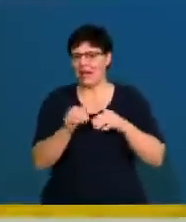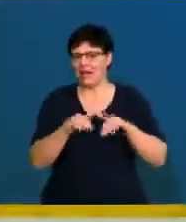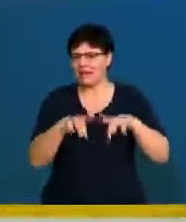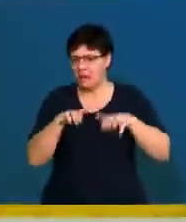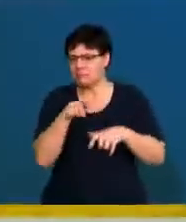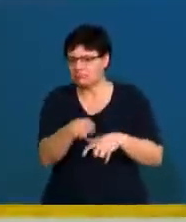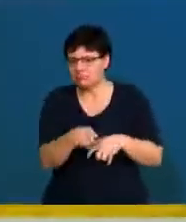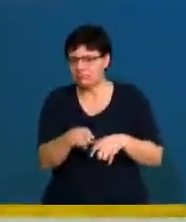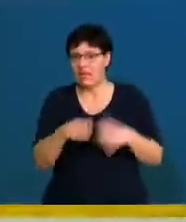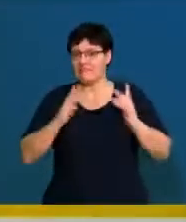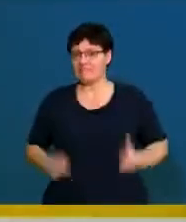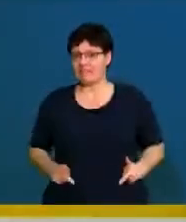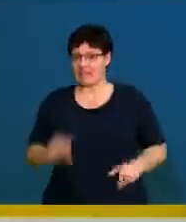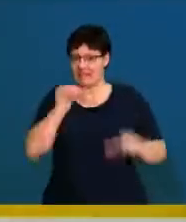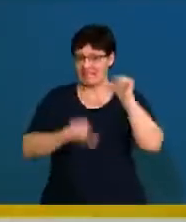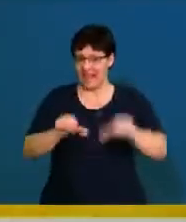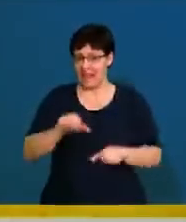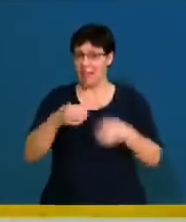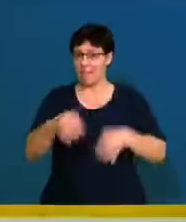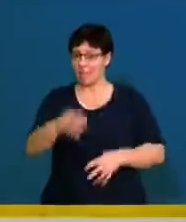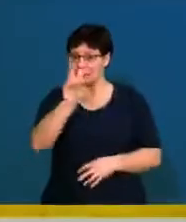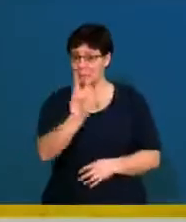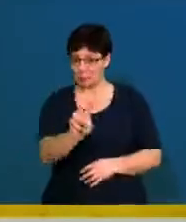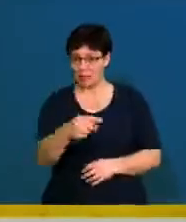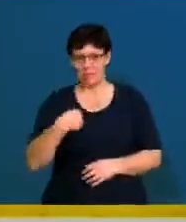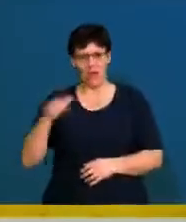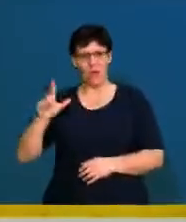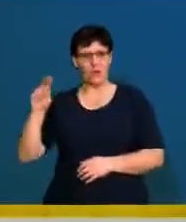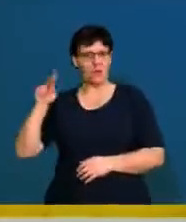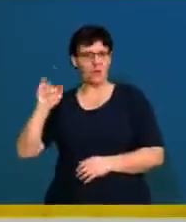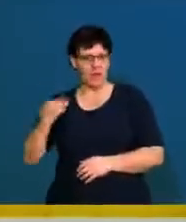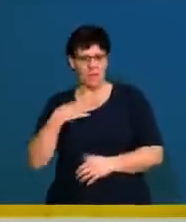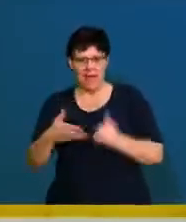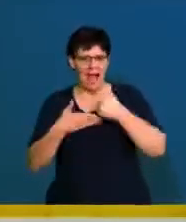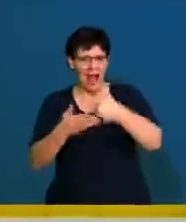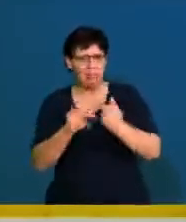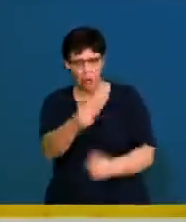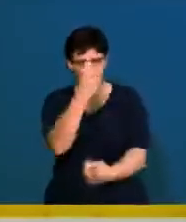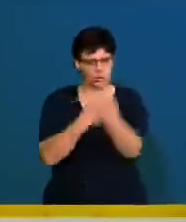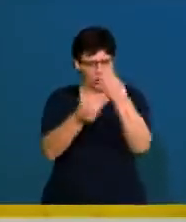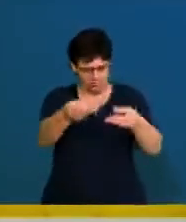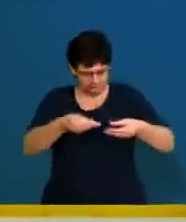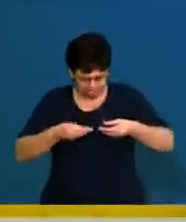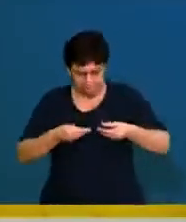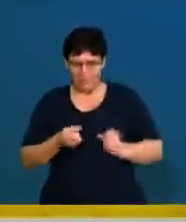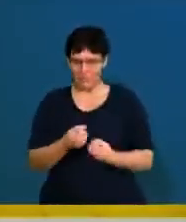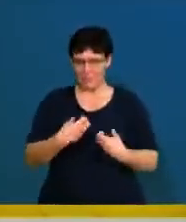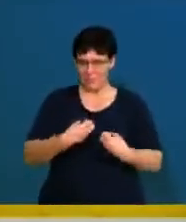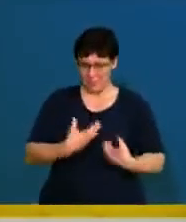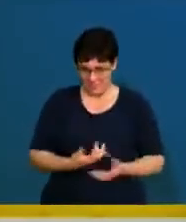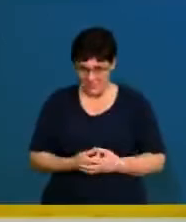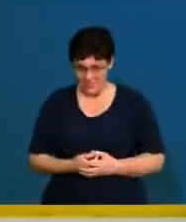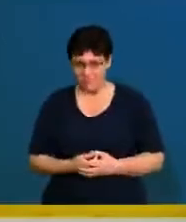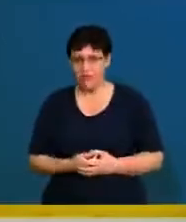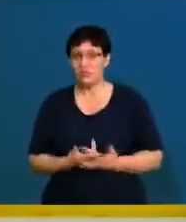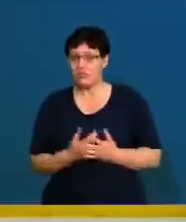Sciences, Paper 2. My name is Looney, and I'm here to assist you to get all of your questions and comments through to us. So don't